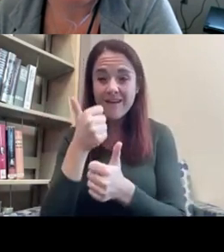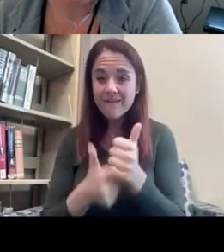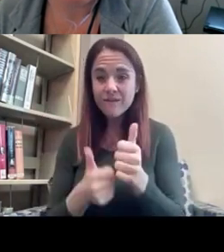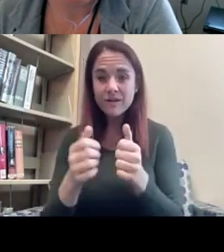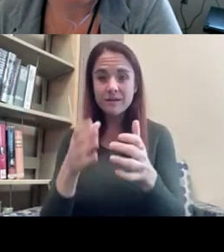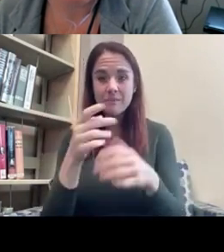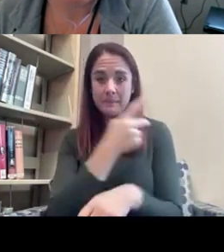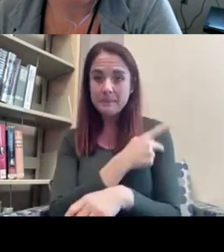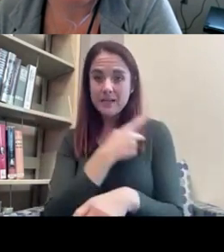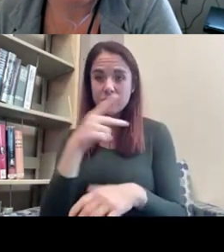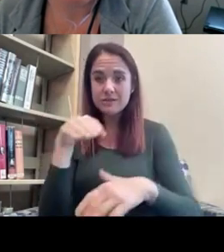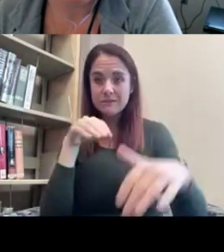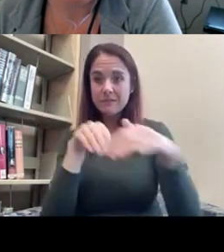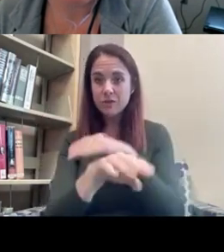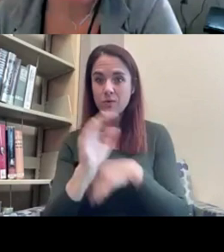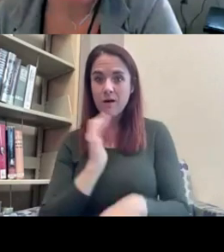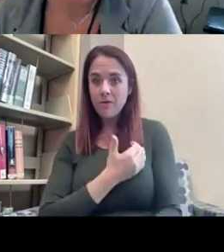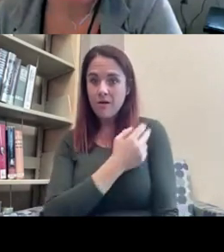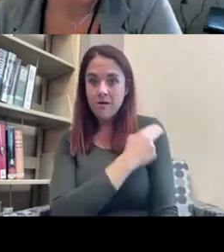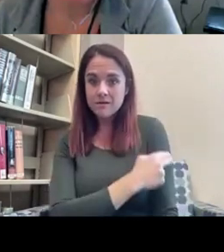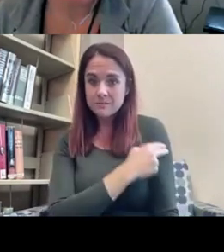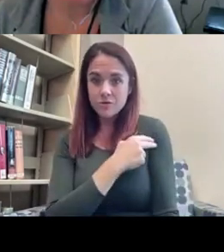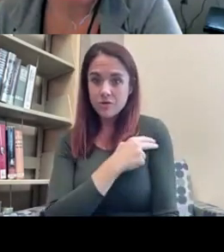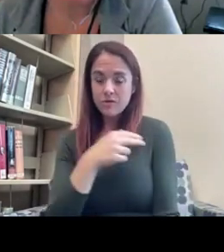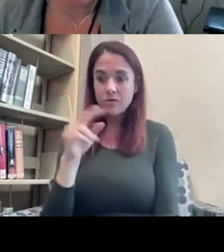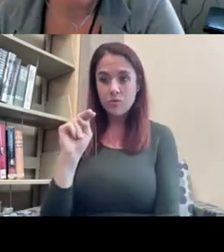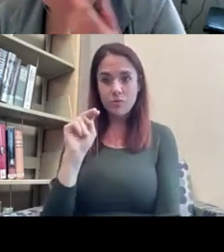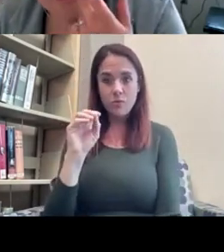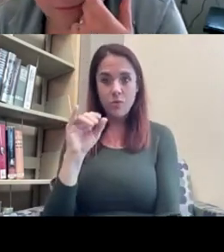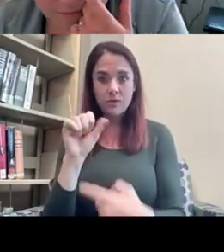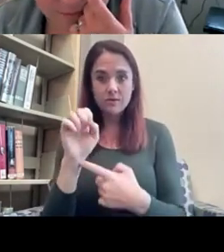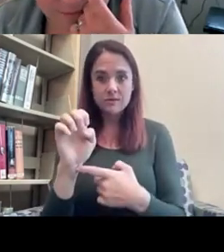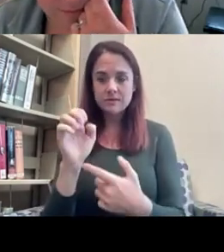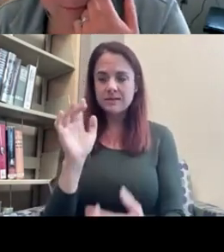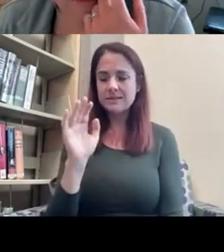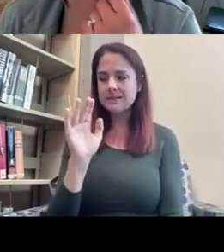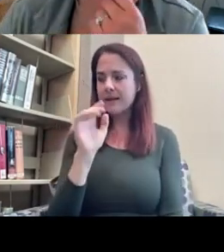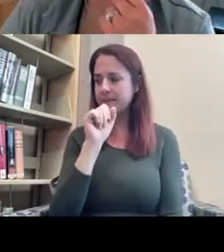to Noyes Hospital, it is